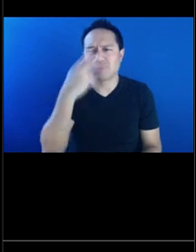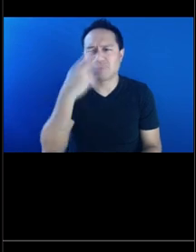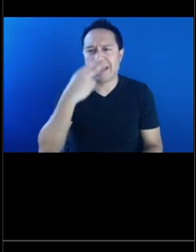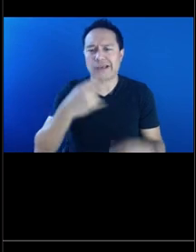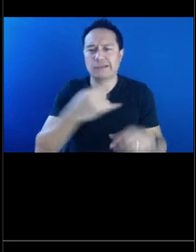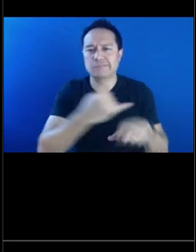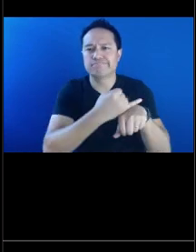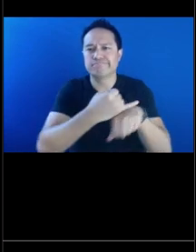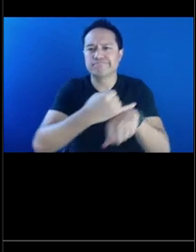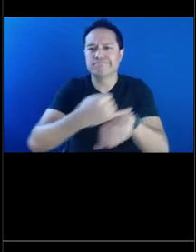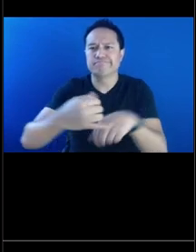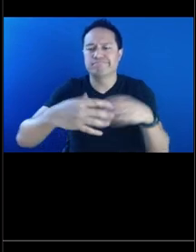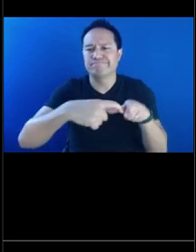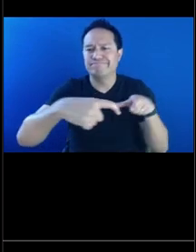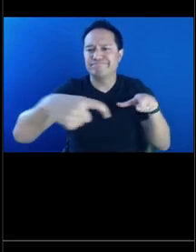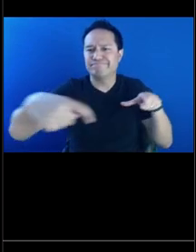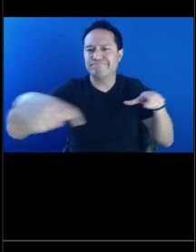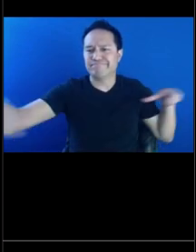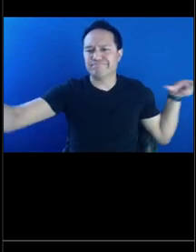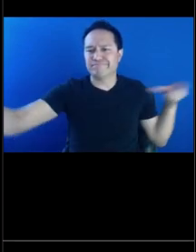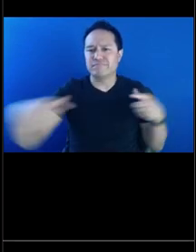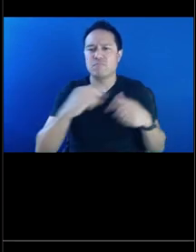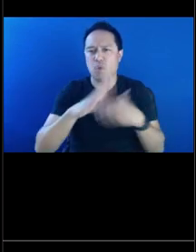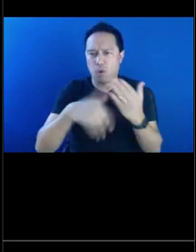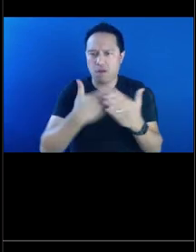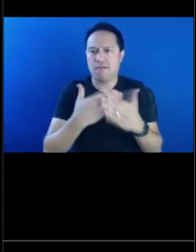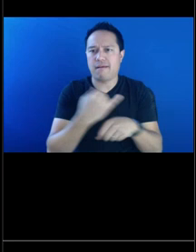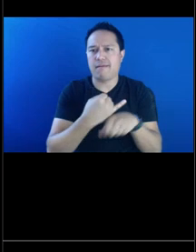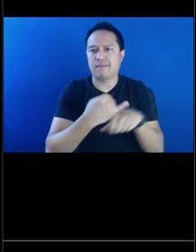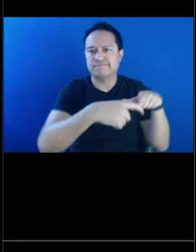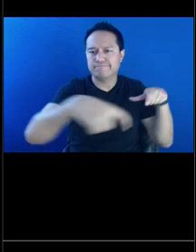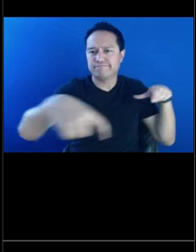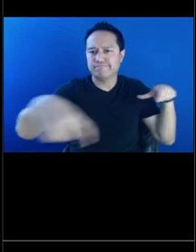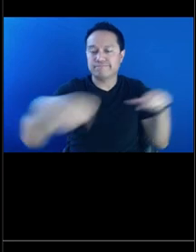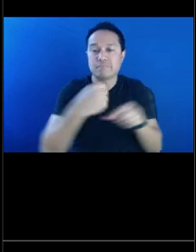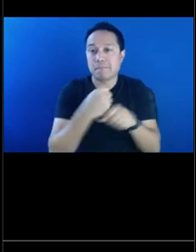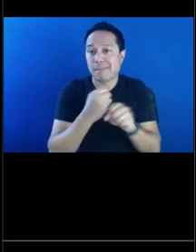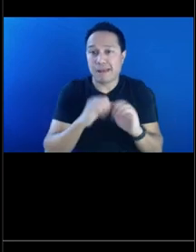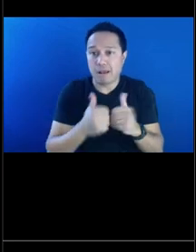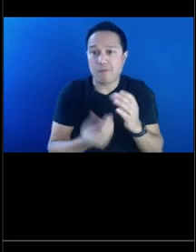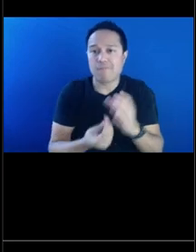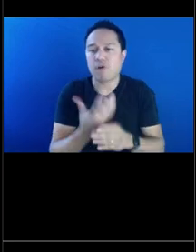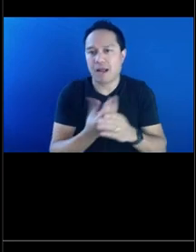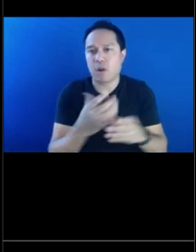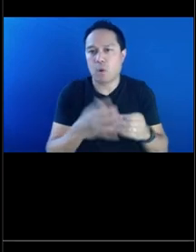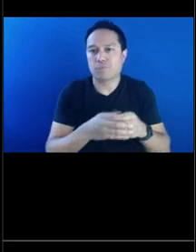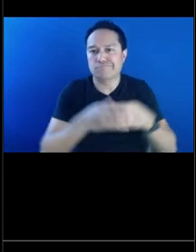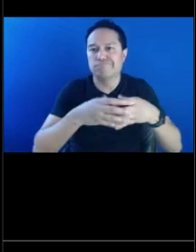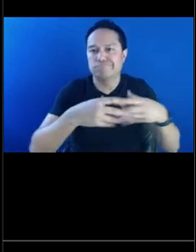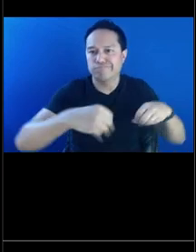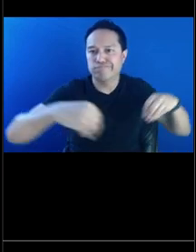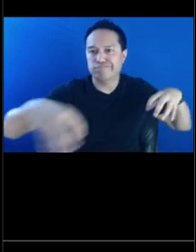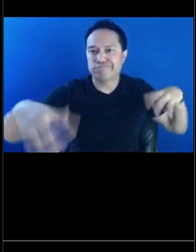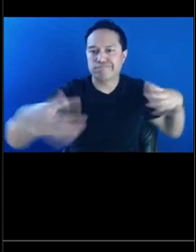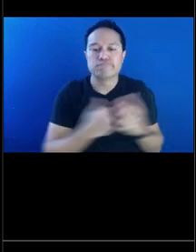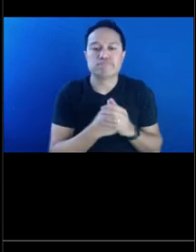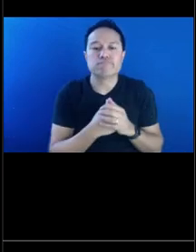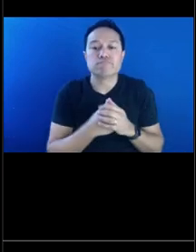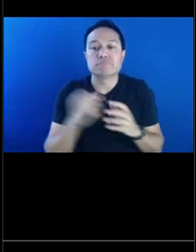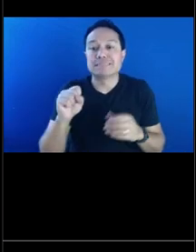is that whole string of islands that were formed by volcanoes millions of years ago. And Hawaiian monk seals were throughout this